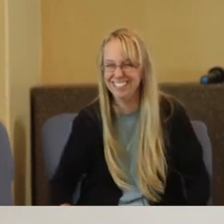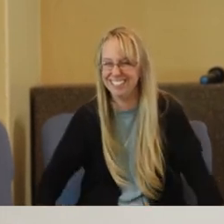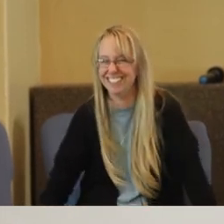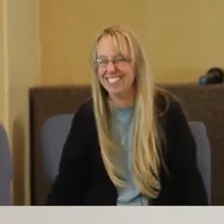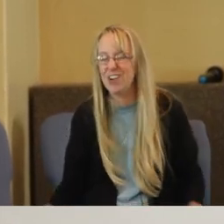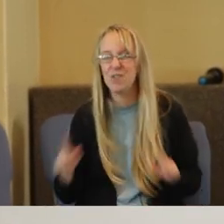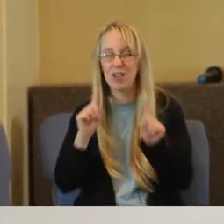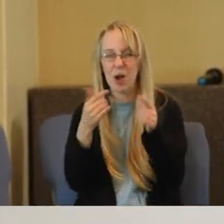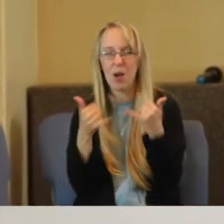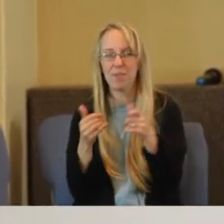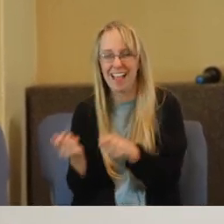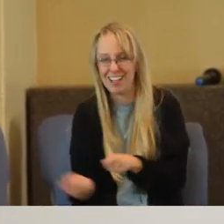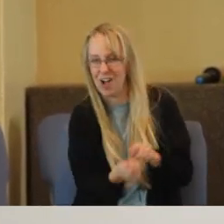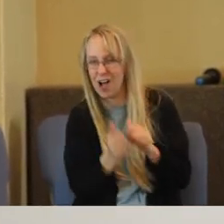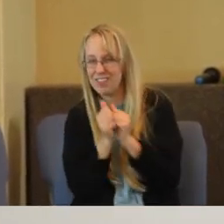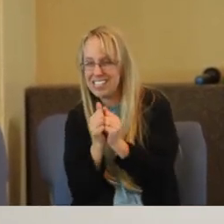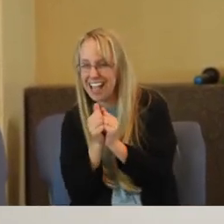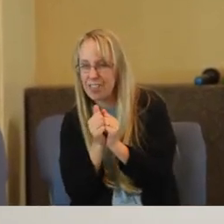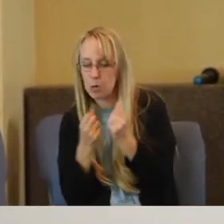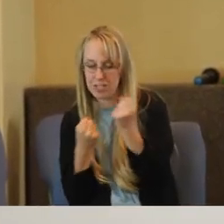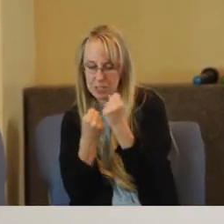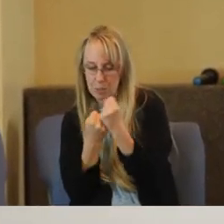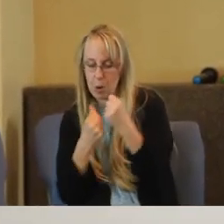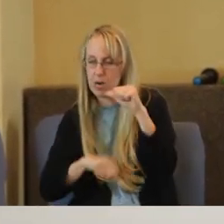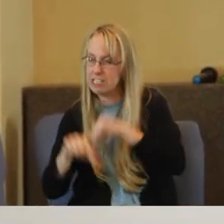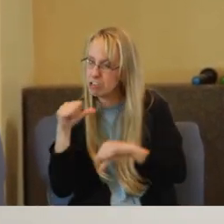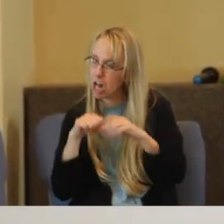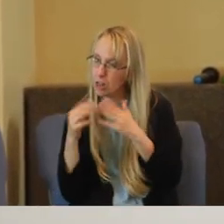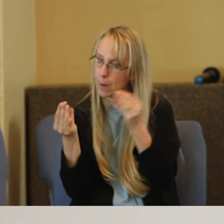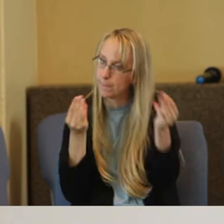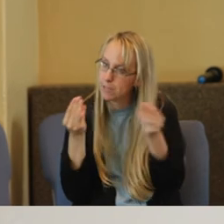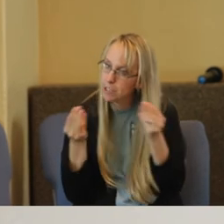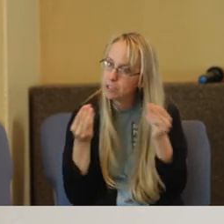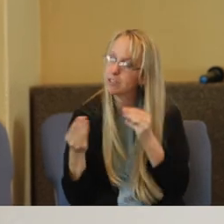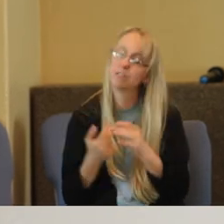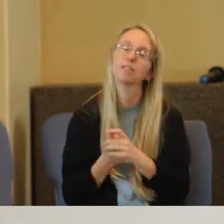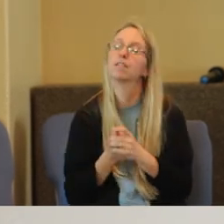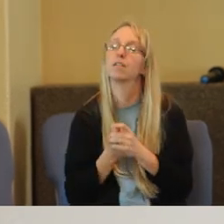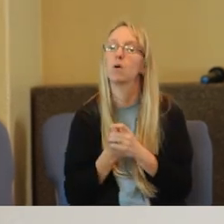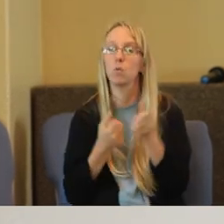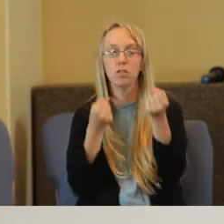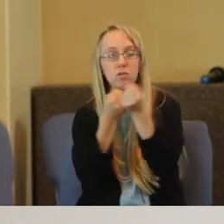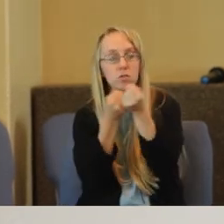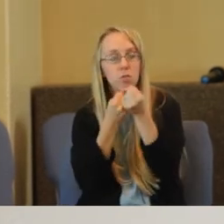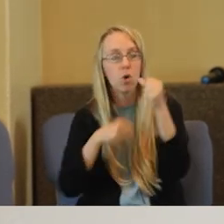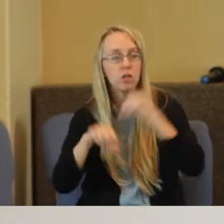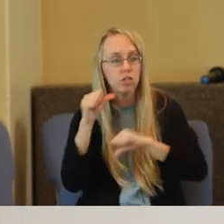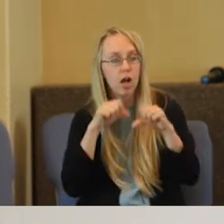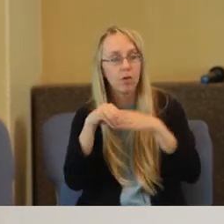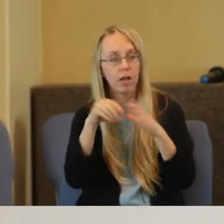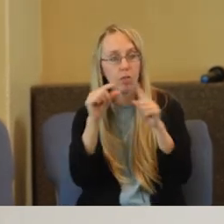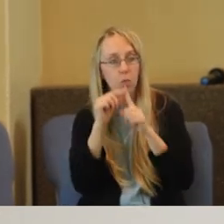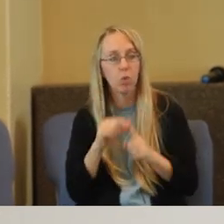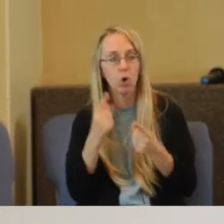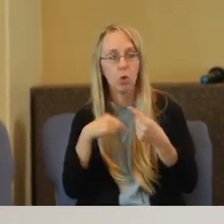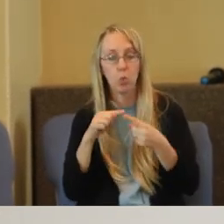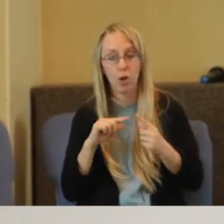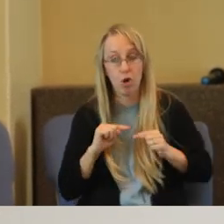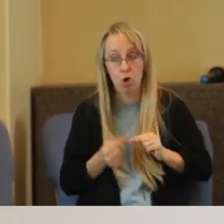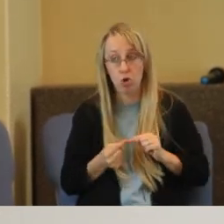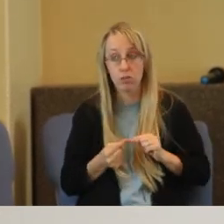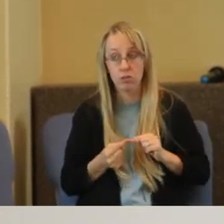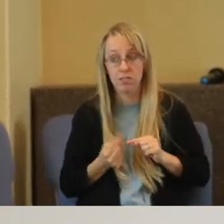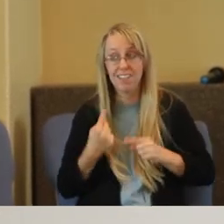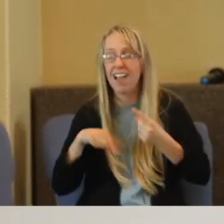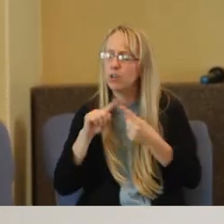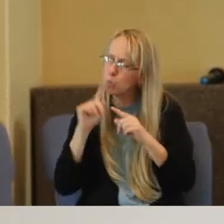together. We support each other in missions. We support each other in the Word when it hurts and when